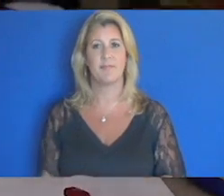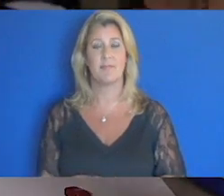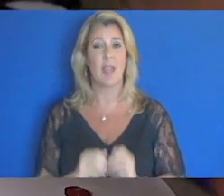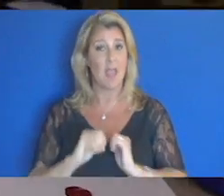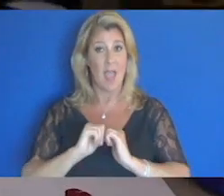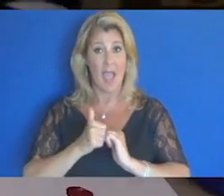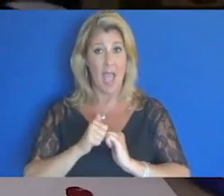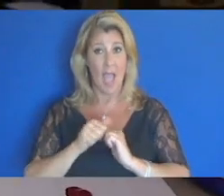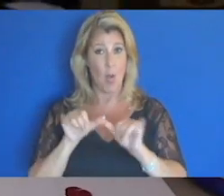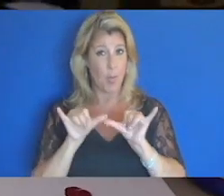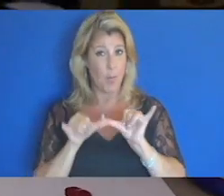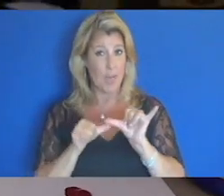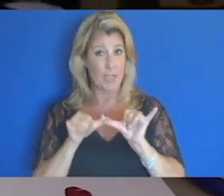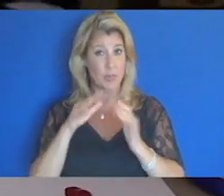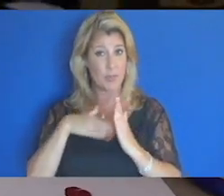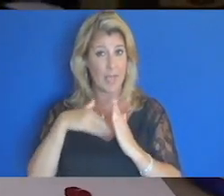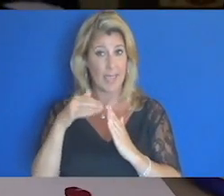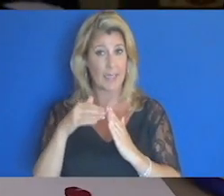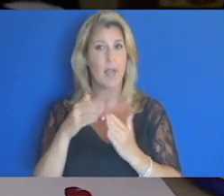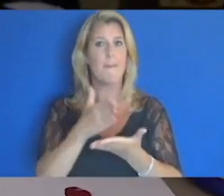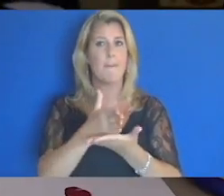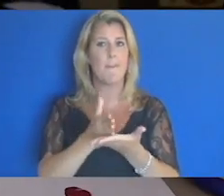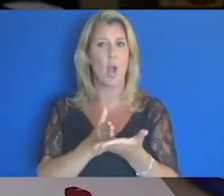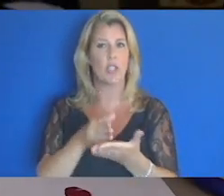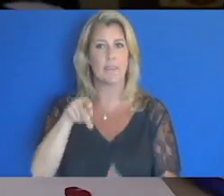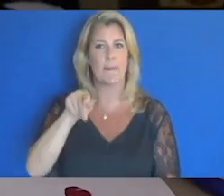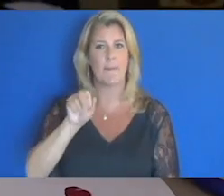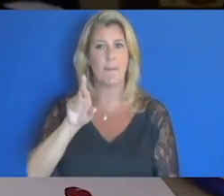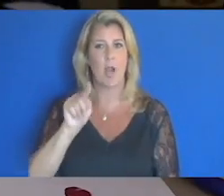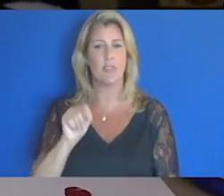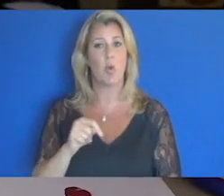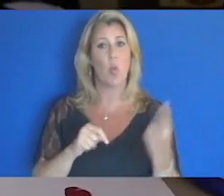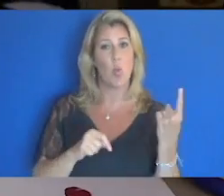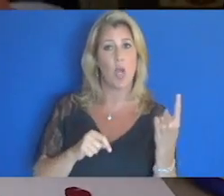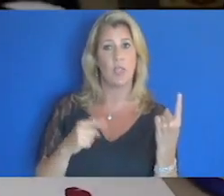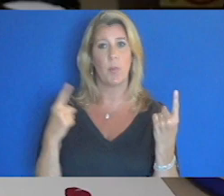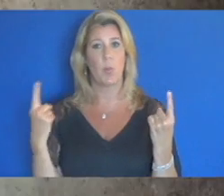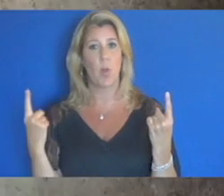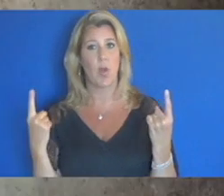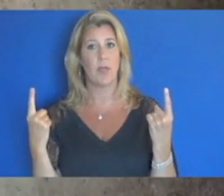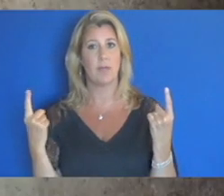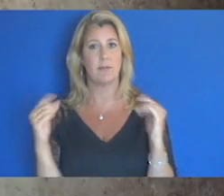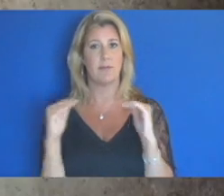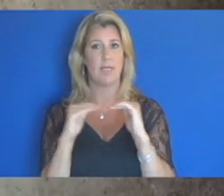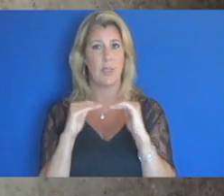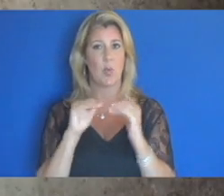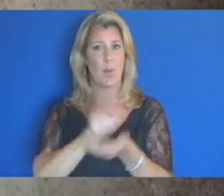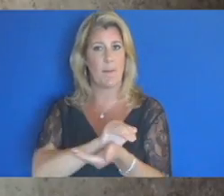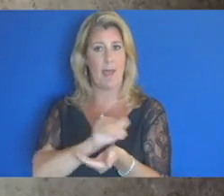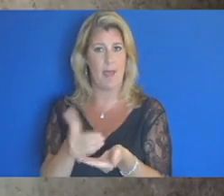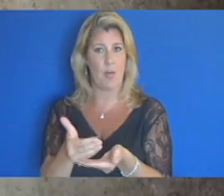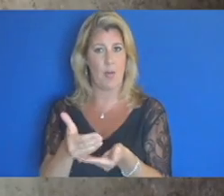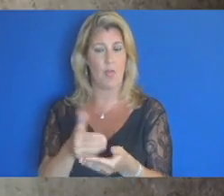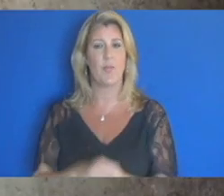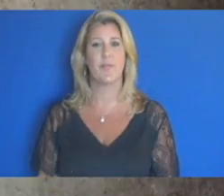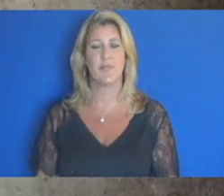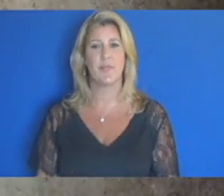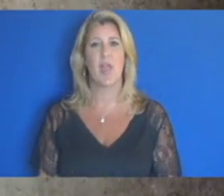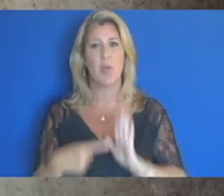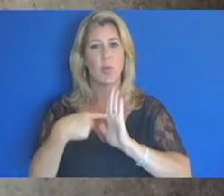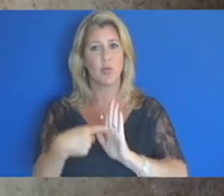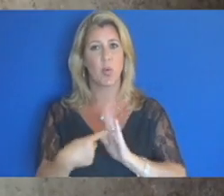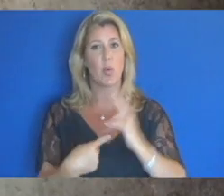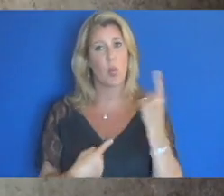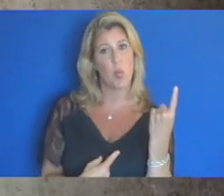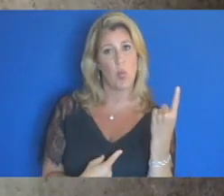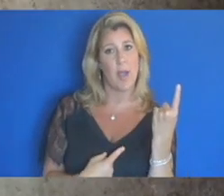I'm going to add 5 dots of Plum Crazy on my canvas. The way you want to measure paint is by